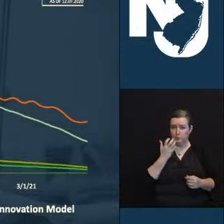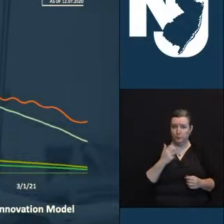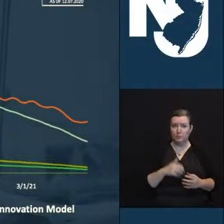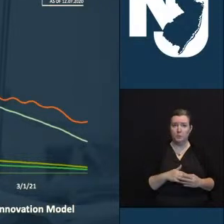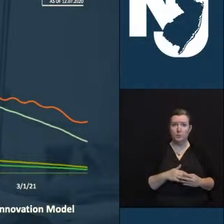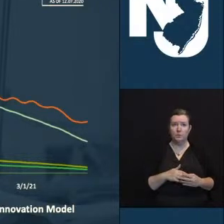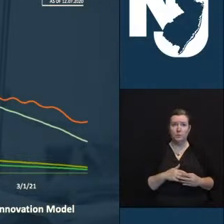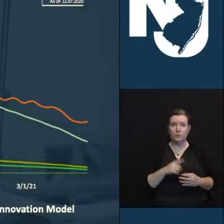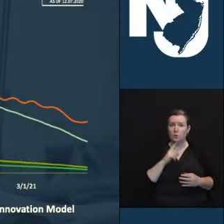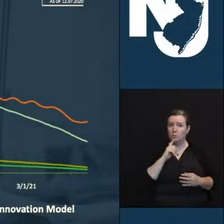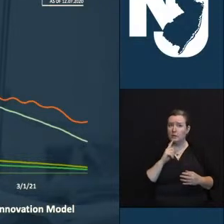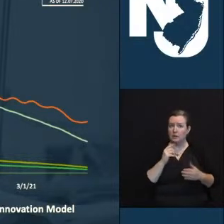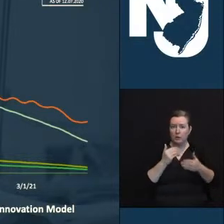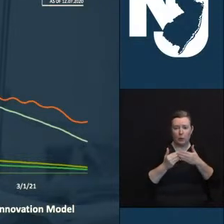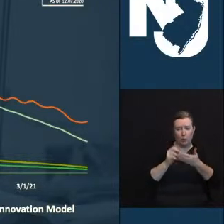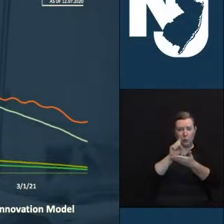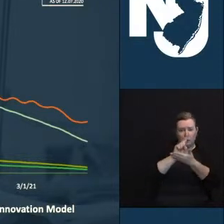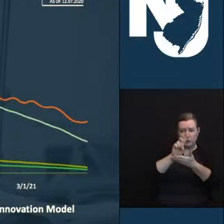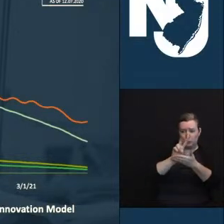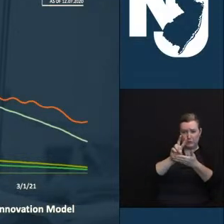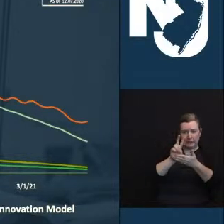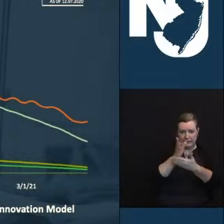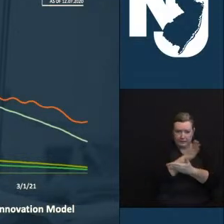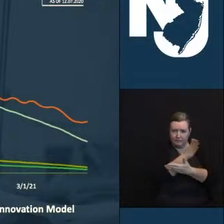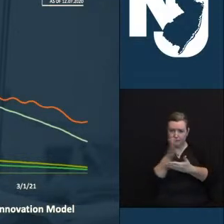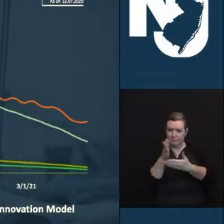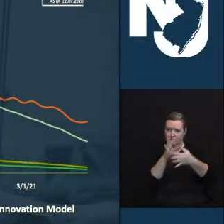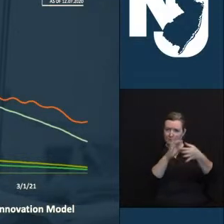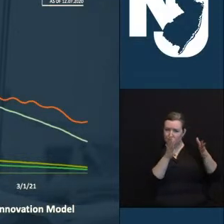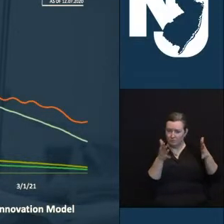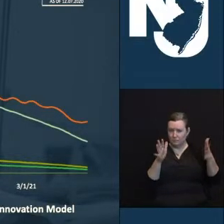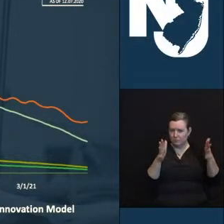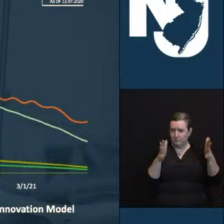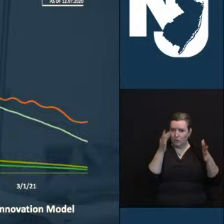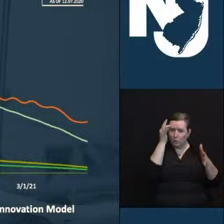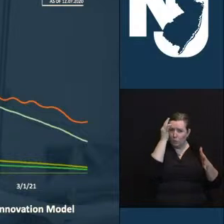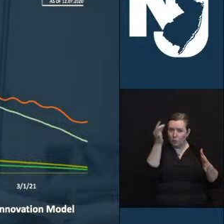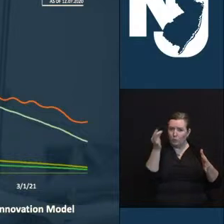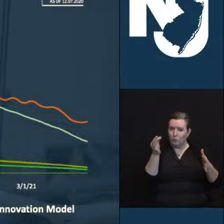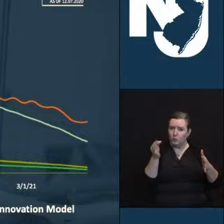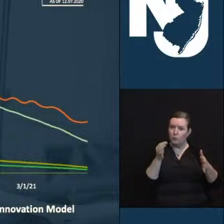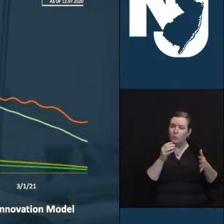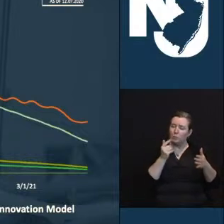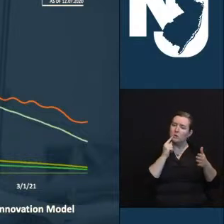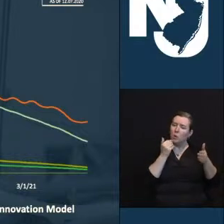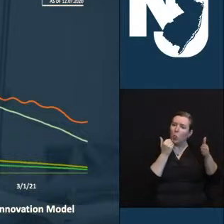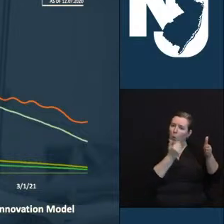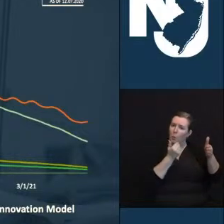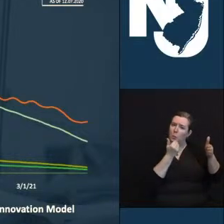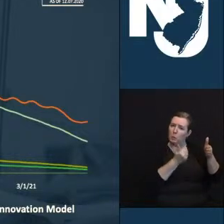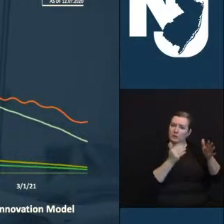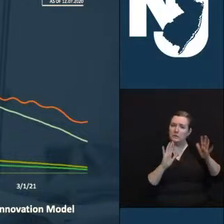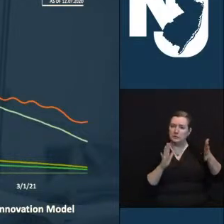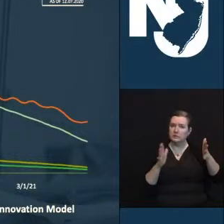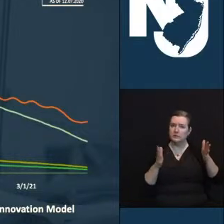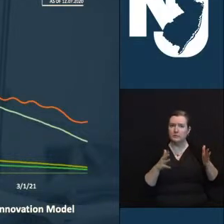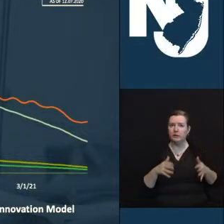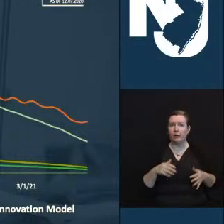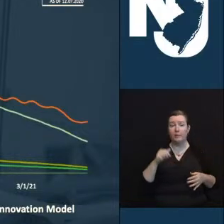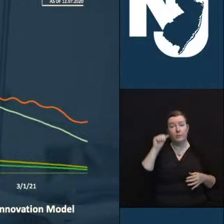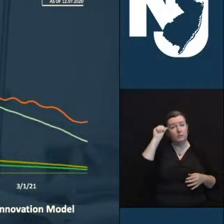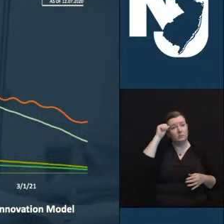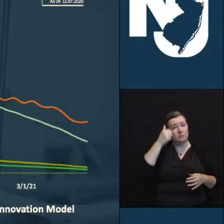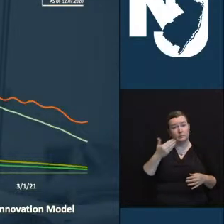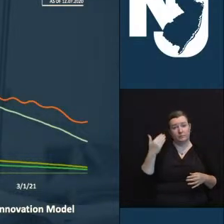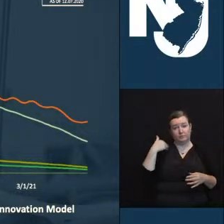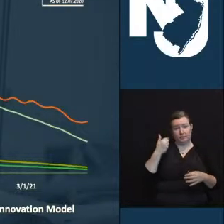the numbers are quite strikingly within a range. Remember, the peak in the spring on April 14th,